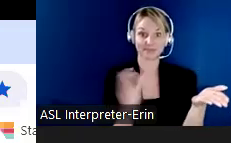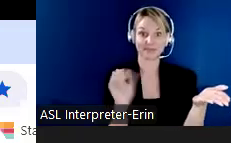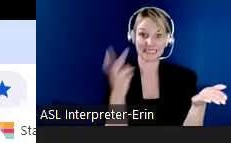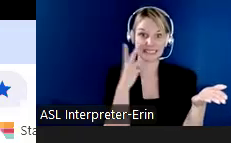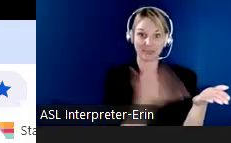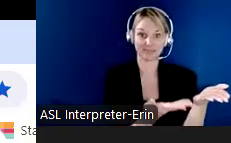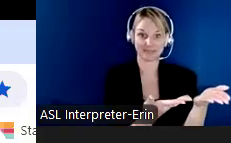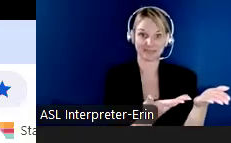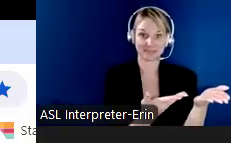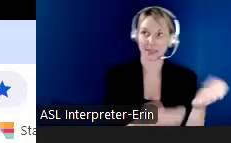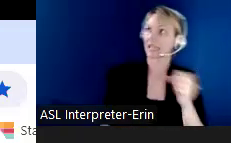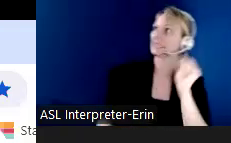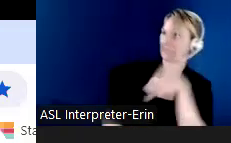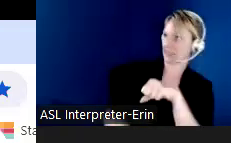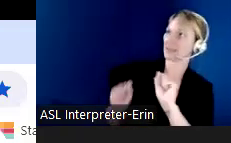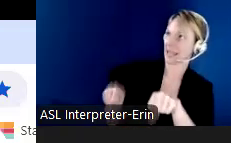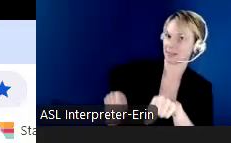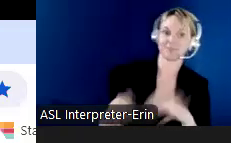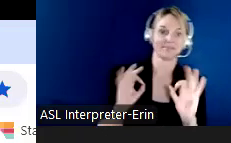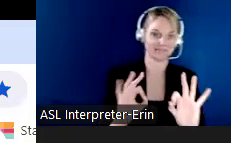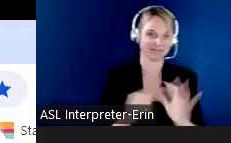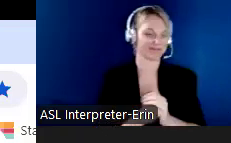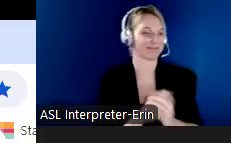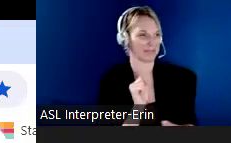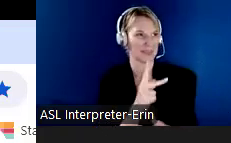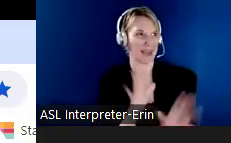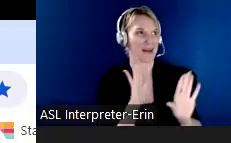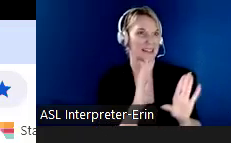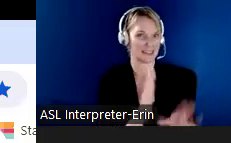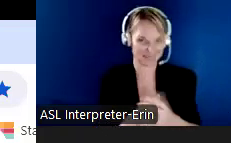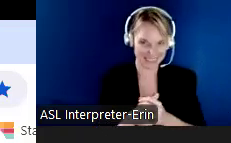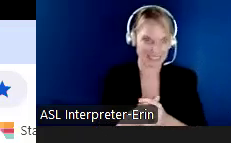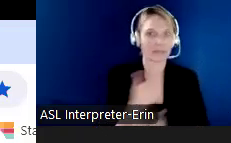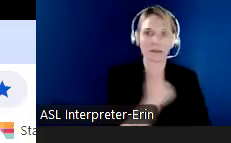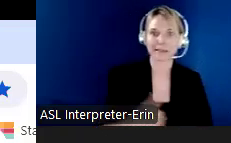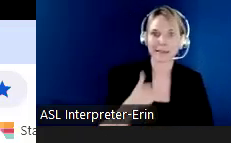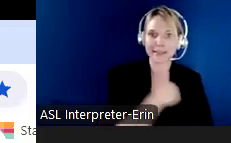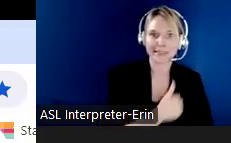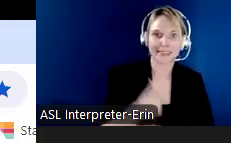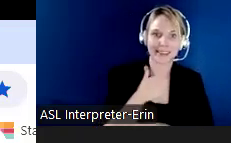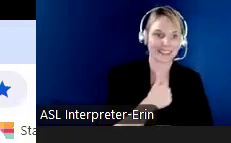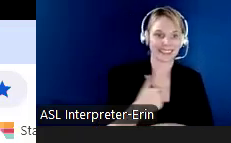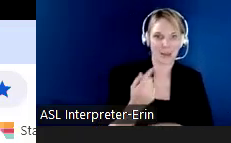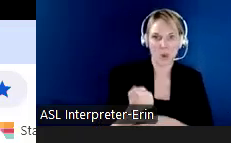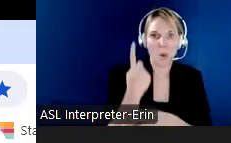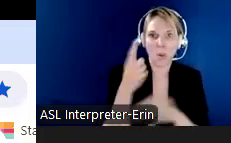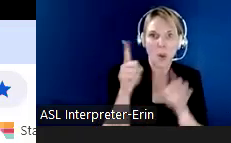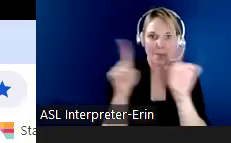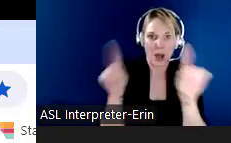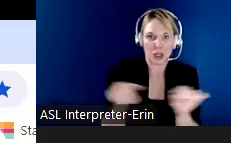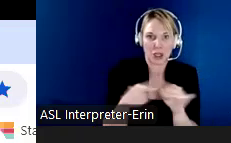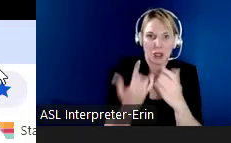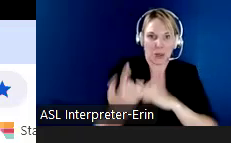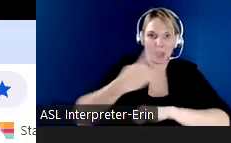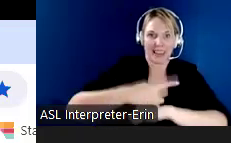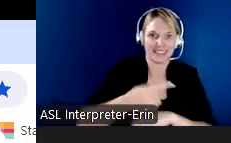on your Yep, screen, it's Christy? now. Good. Okay. Yep. Thank you. Awesome. Thank you. Yeah, sorry everyone. I'm down. I'm only working on one monitor, so it's a little difficult for